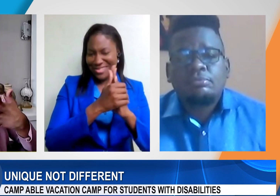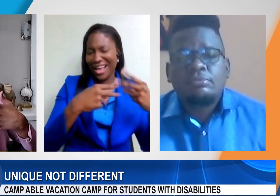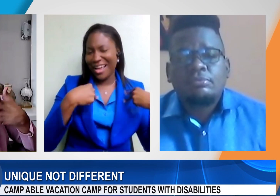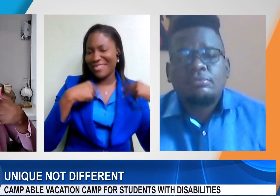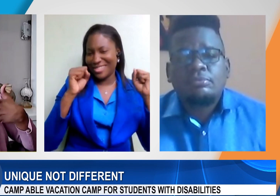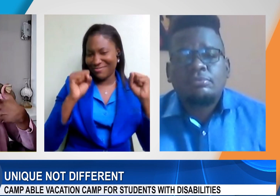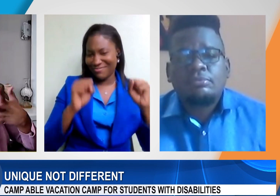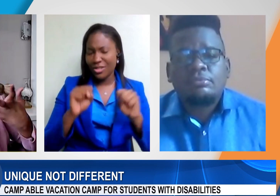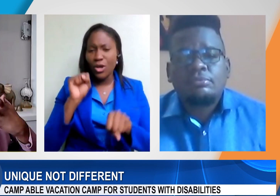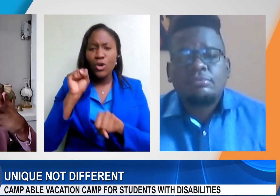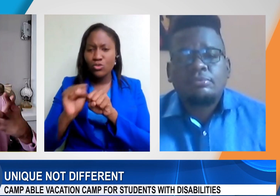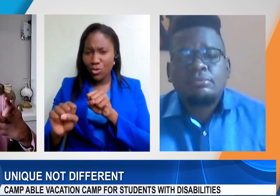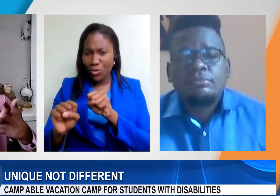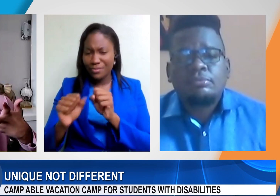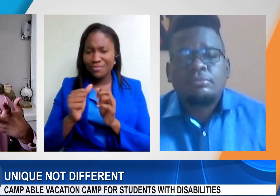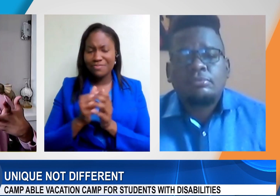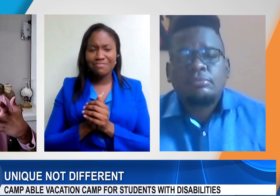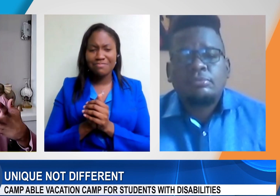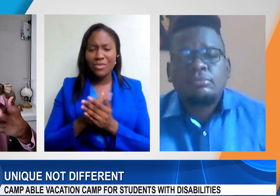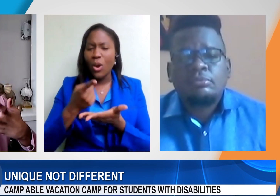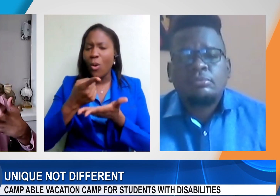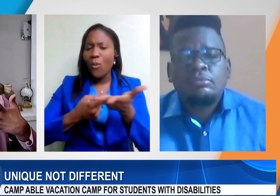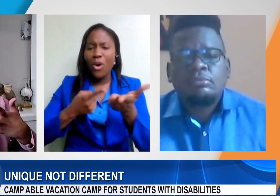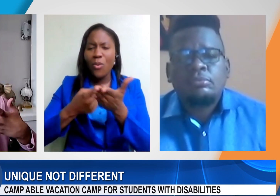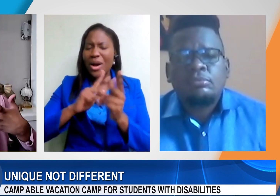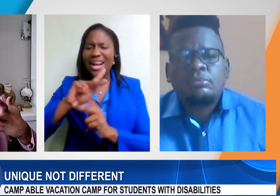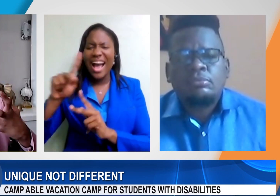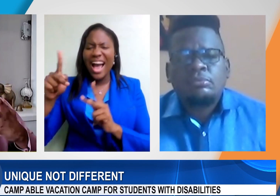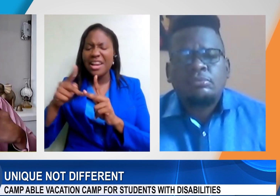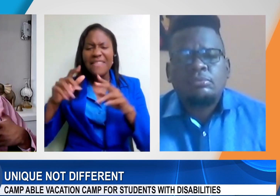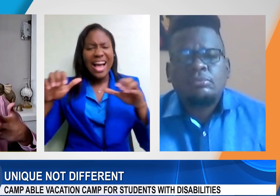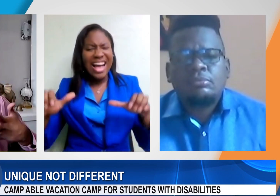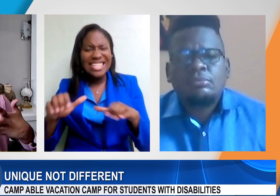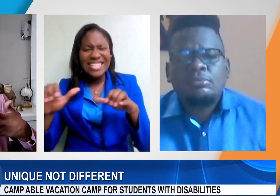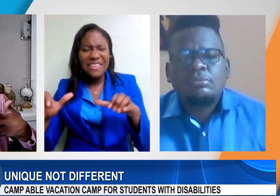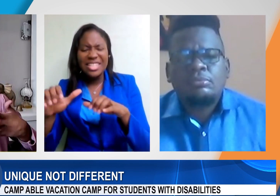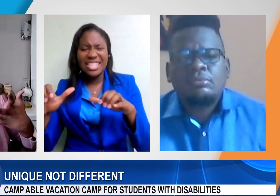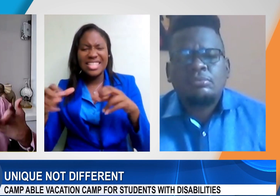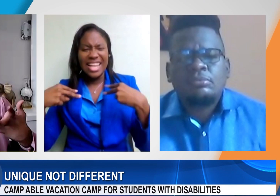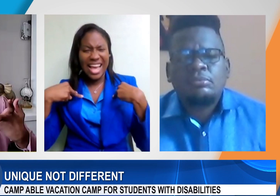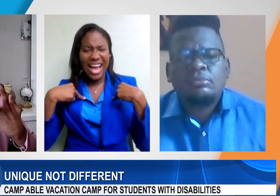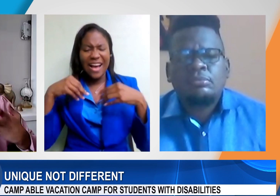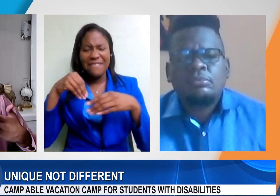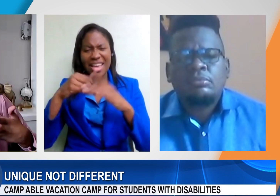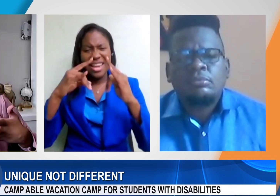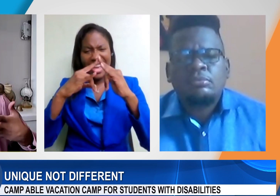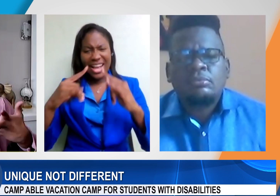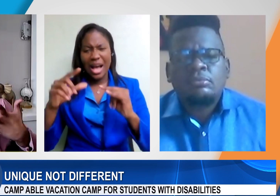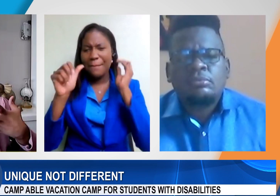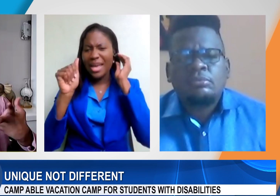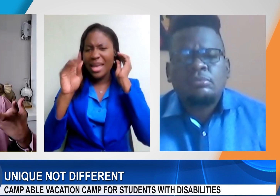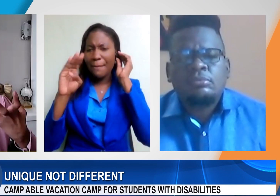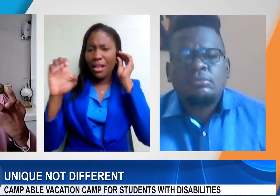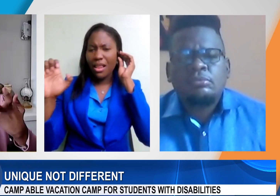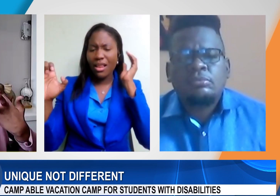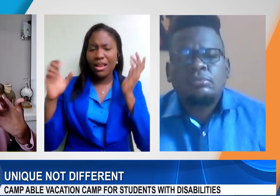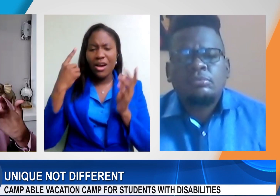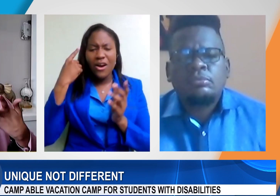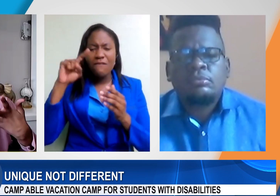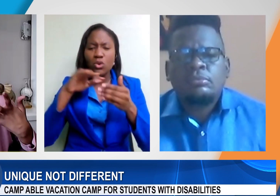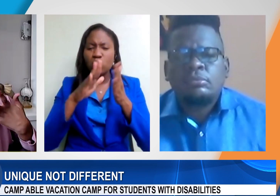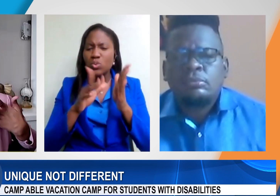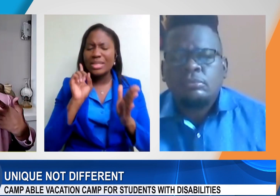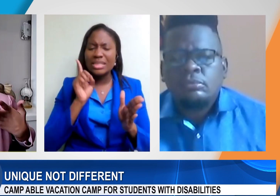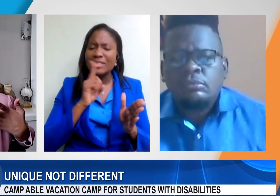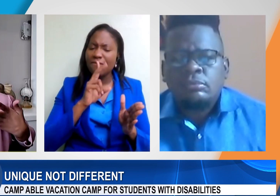Okay, so what type of activities do Camp Able, have for students who are deaf and hard